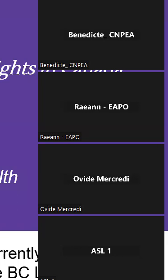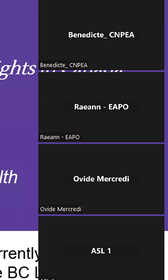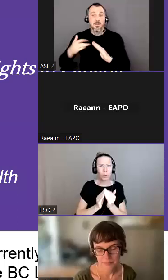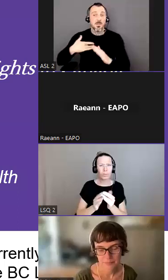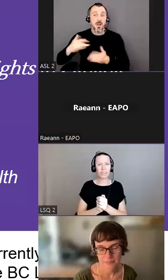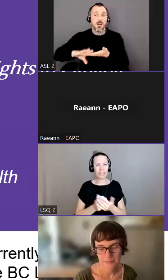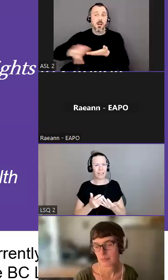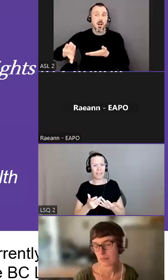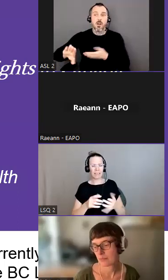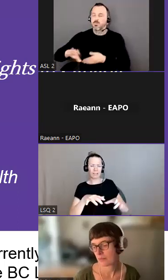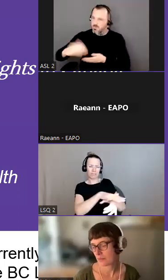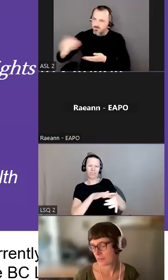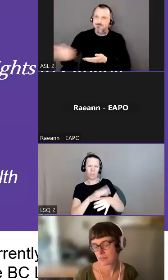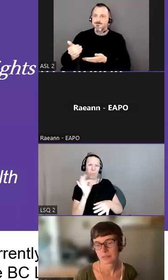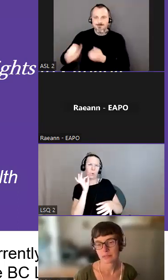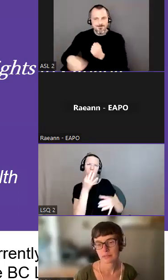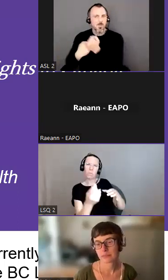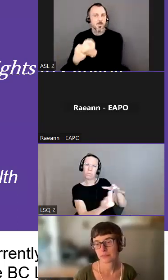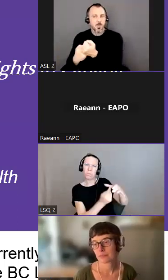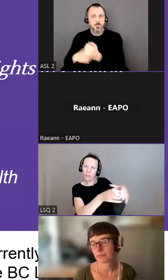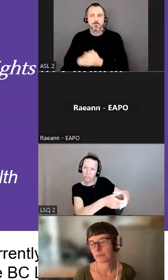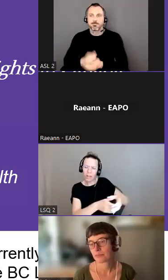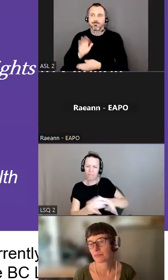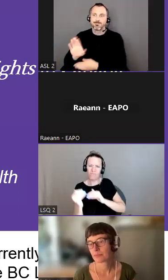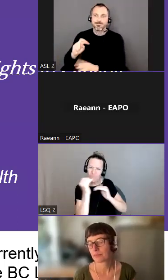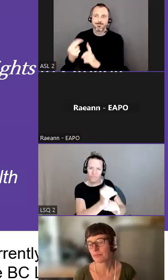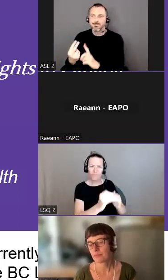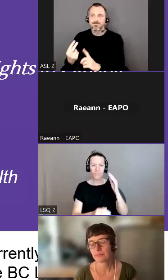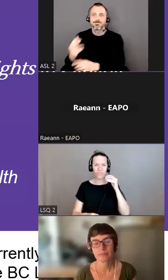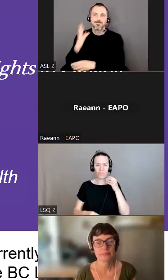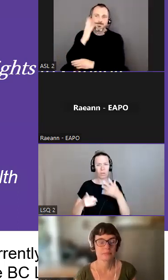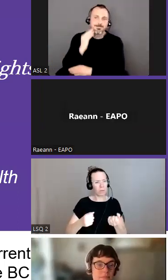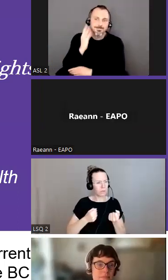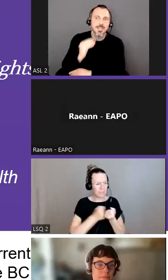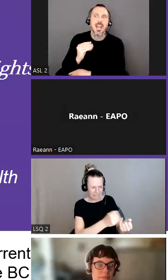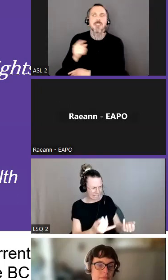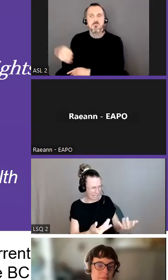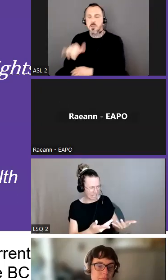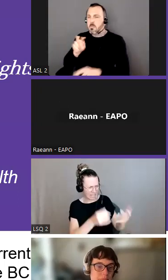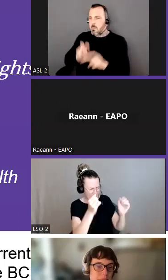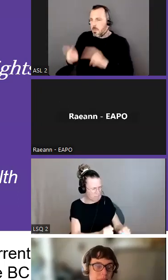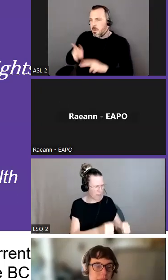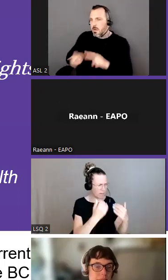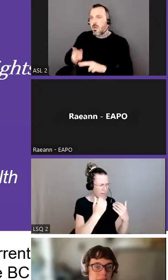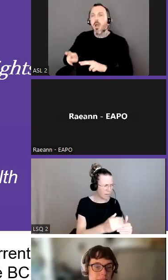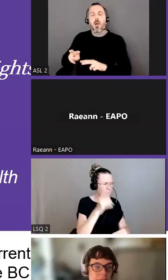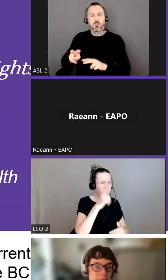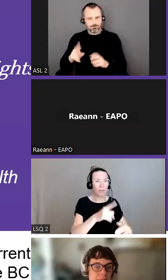bring forward those who don't necessarily have the same ability to speak to media or to